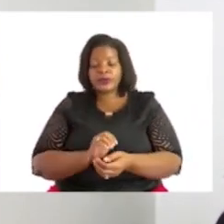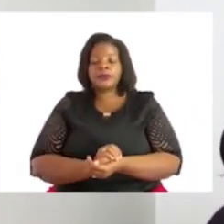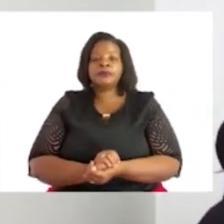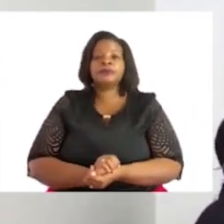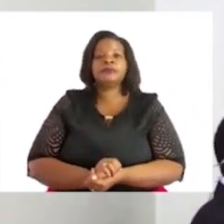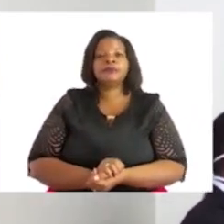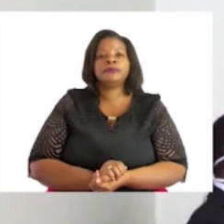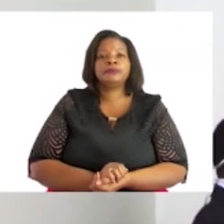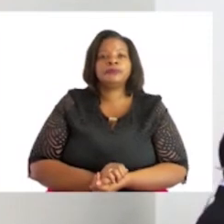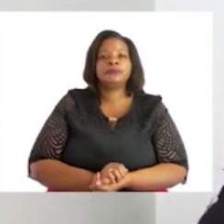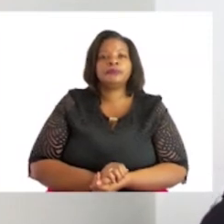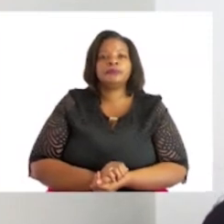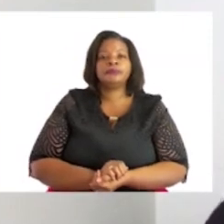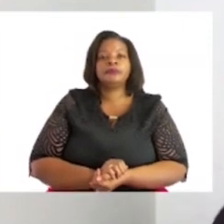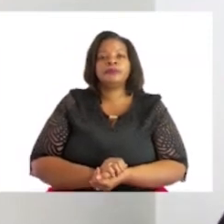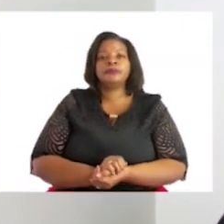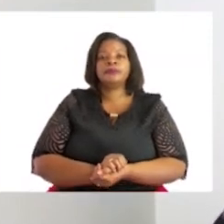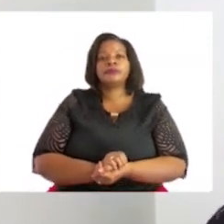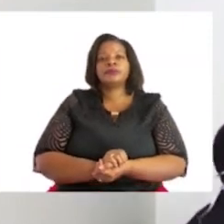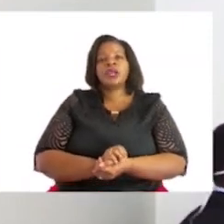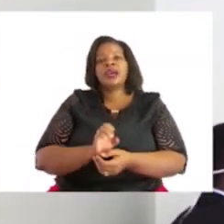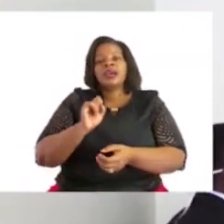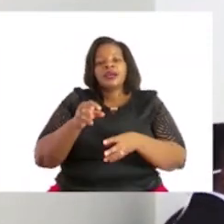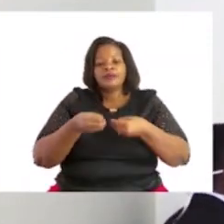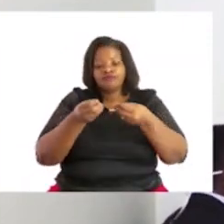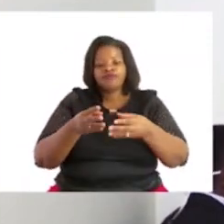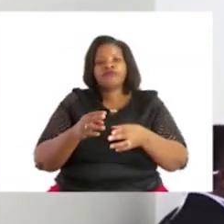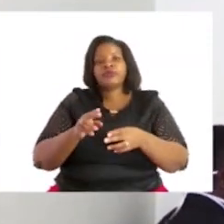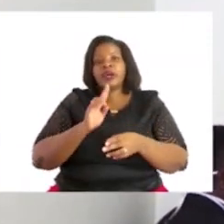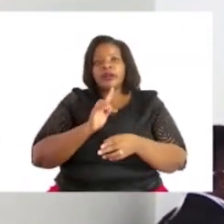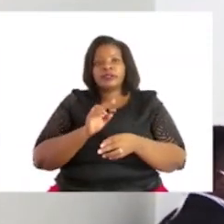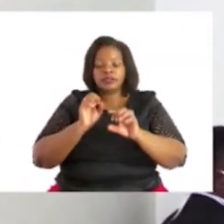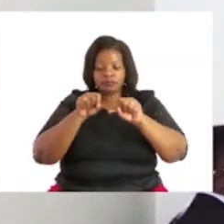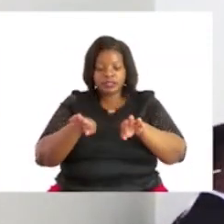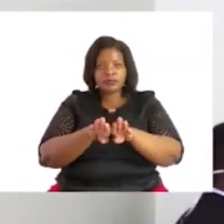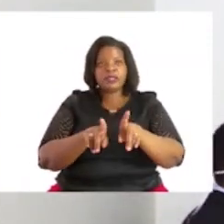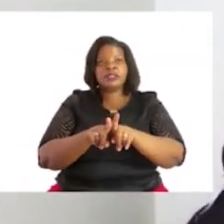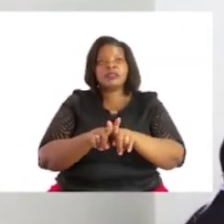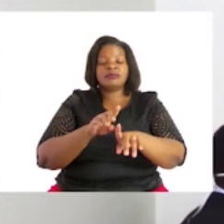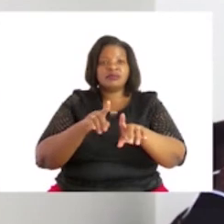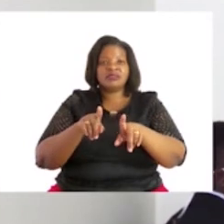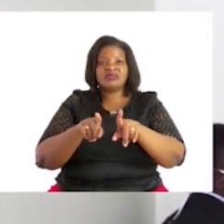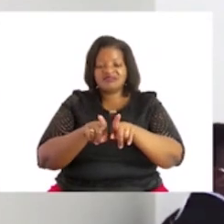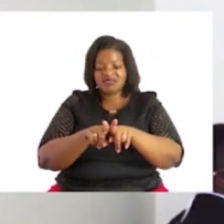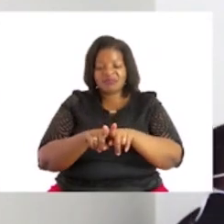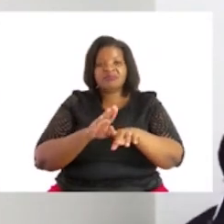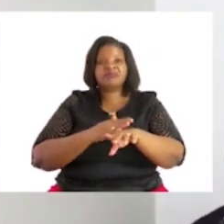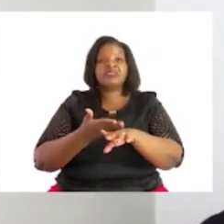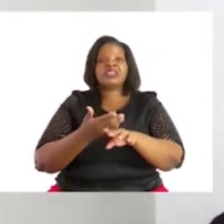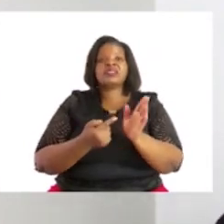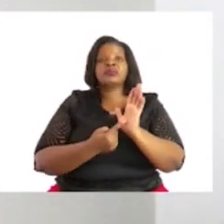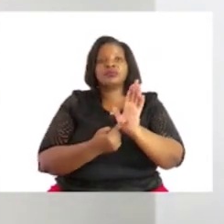10,000. But when you give your answer, it must be done this way. You say equal,